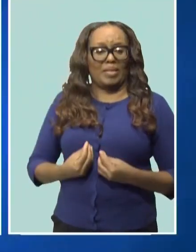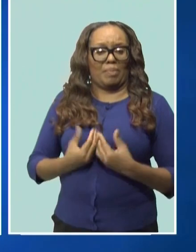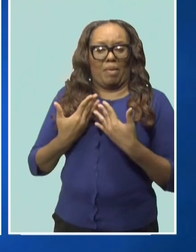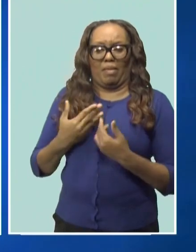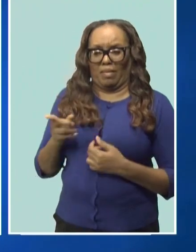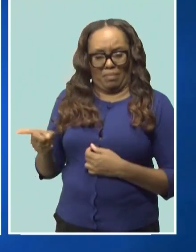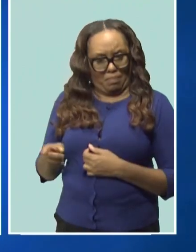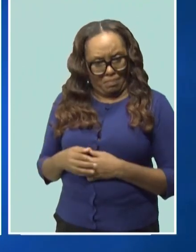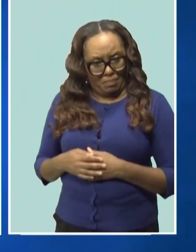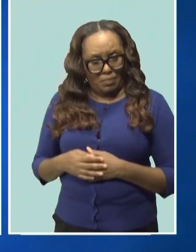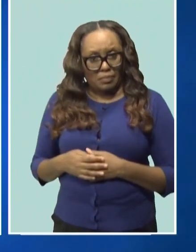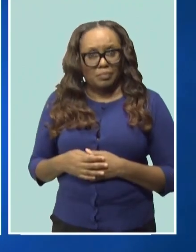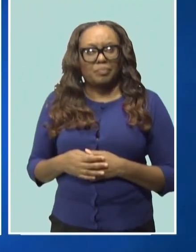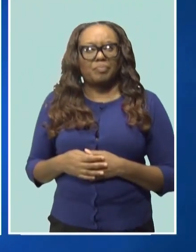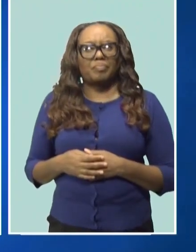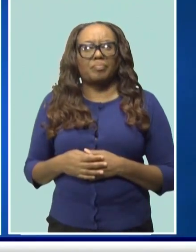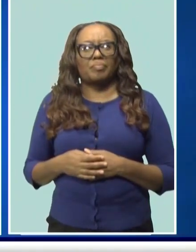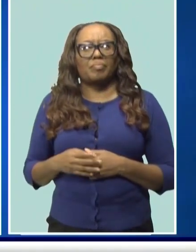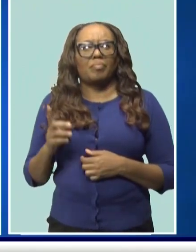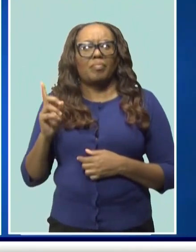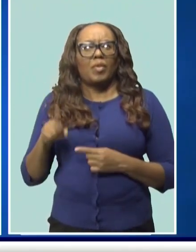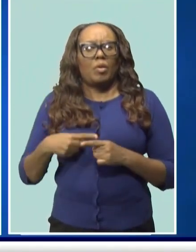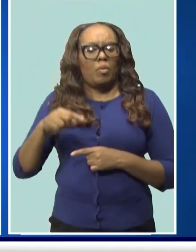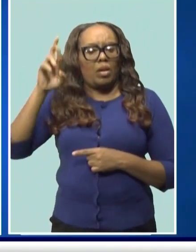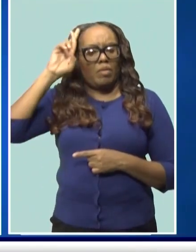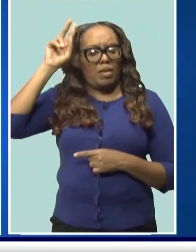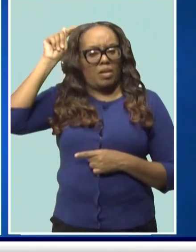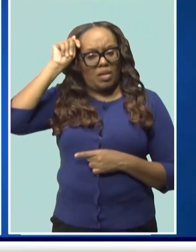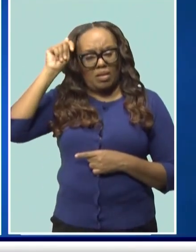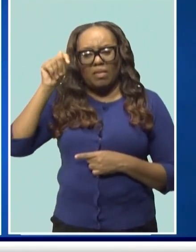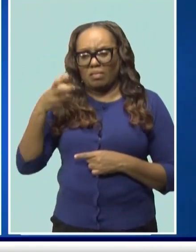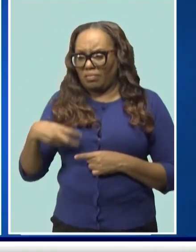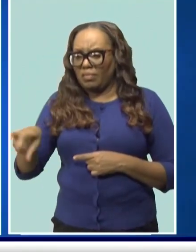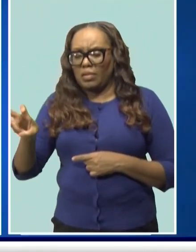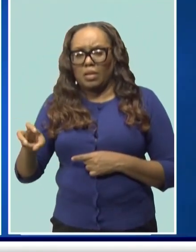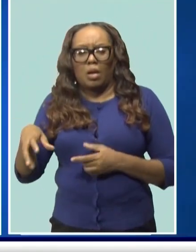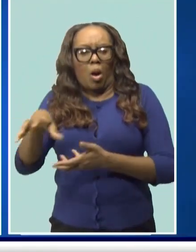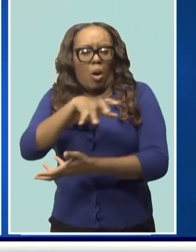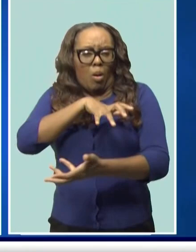From the time he has come there, confusion after confusion after confusion.